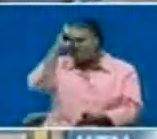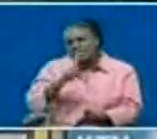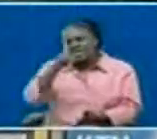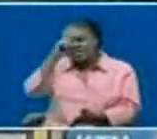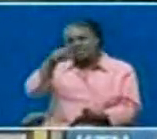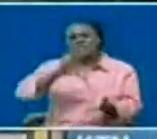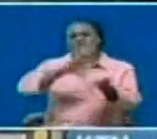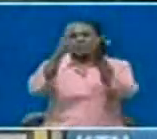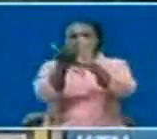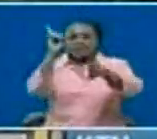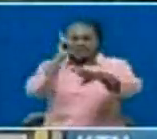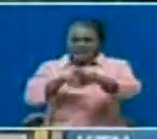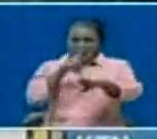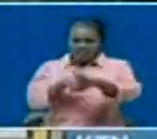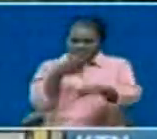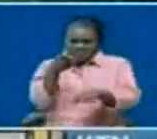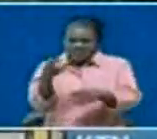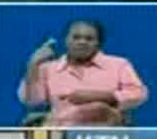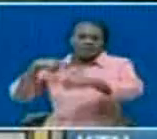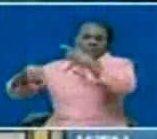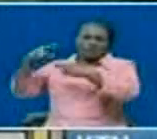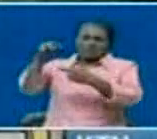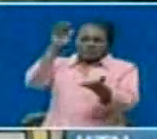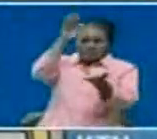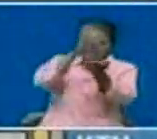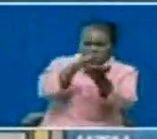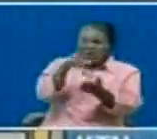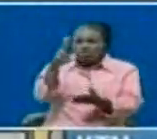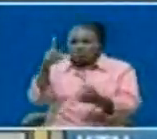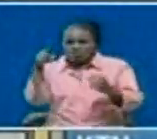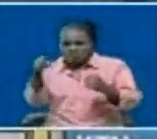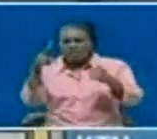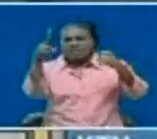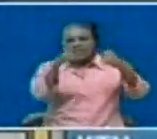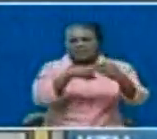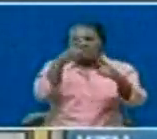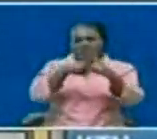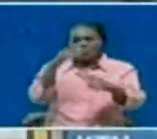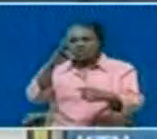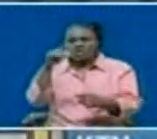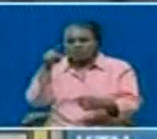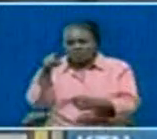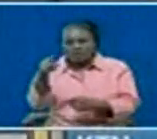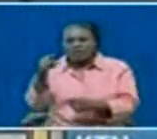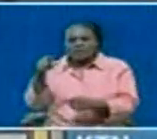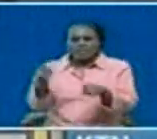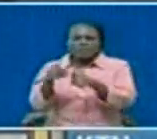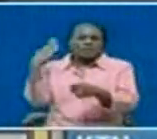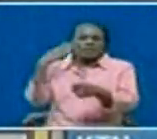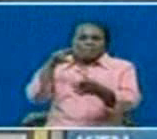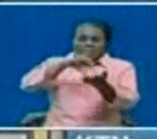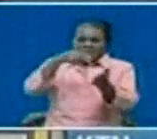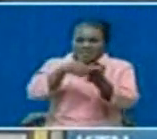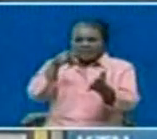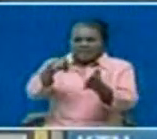is. During the period under review, revenues fell to 2.7 billion shillings from 3 billion shillings a year earlier. This was mainly driven